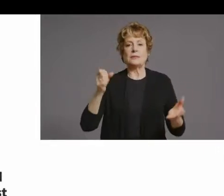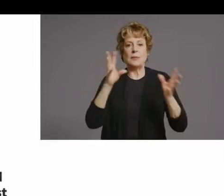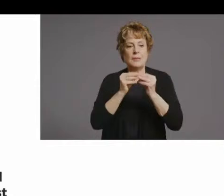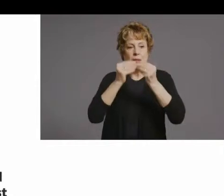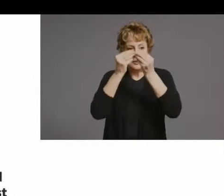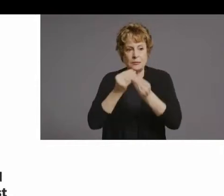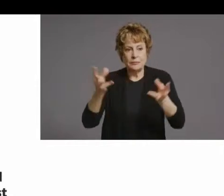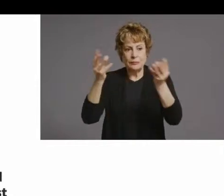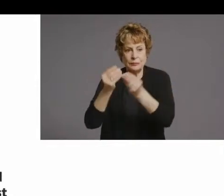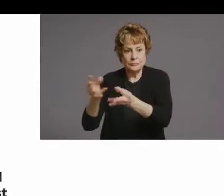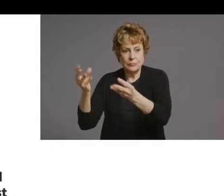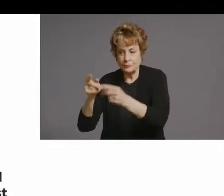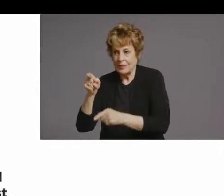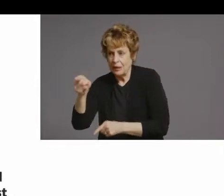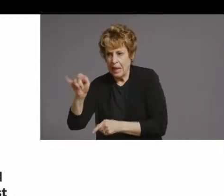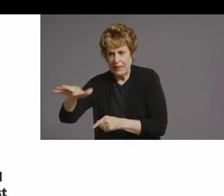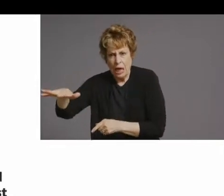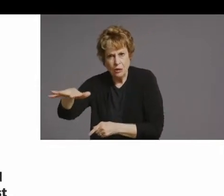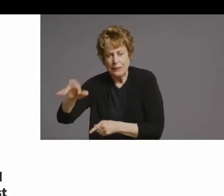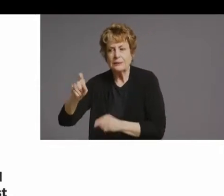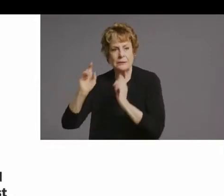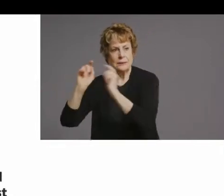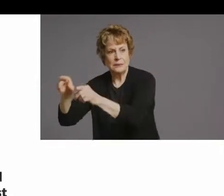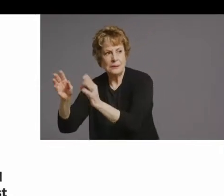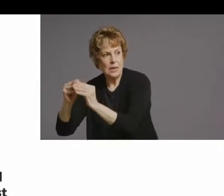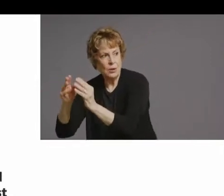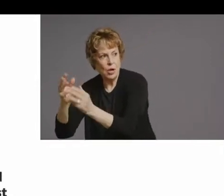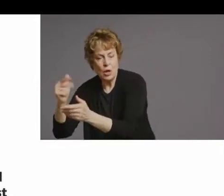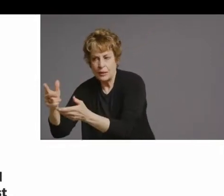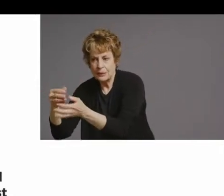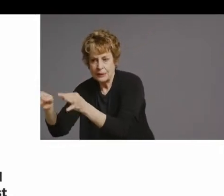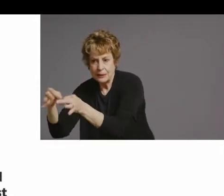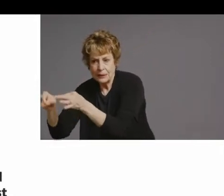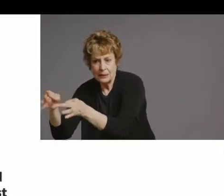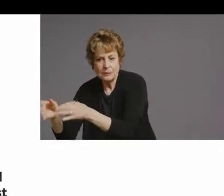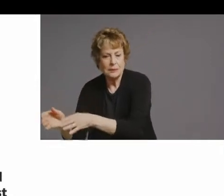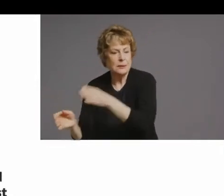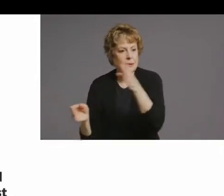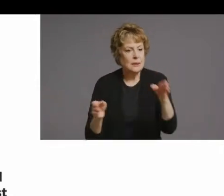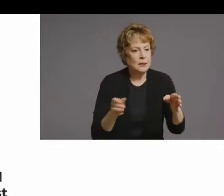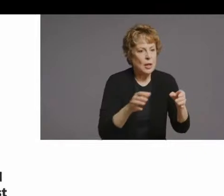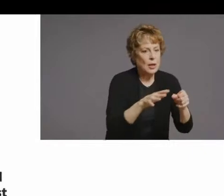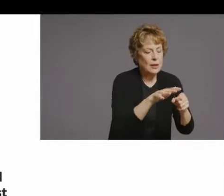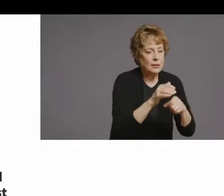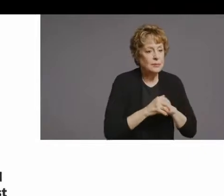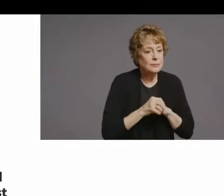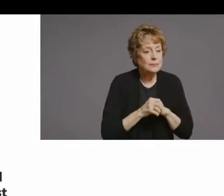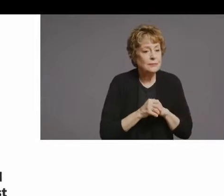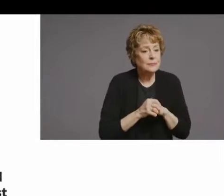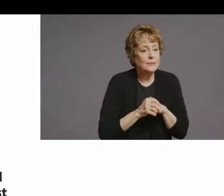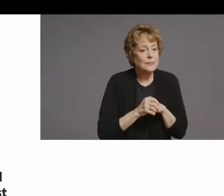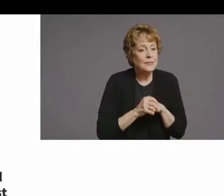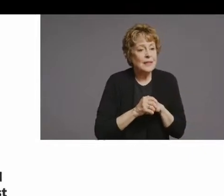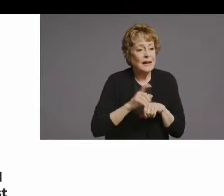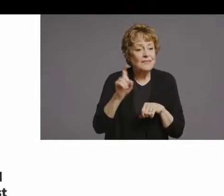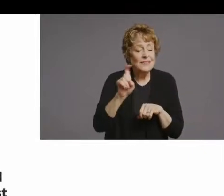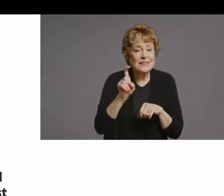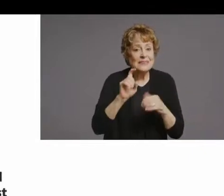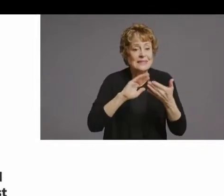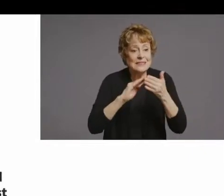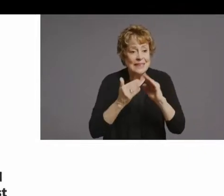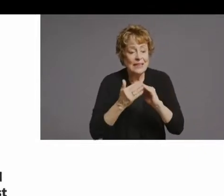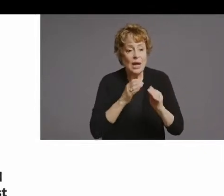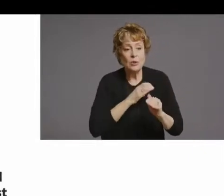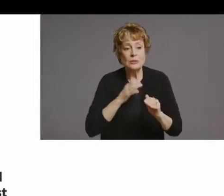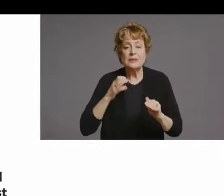targeting some of those highly vulnerable areas, including districts, Phoenix City Council districts 6